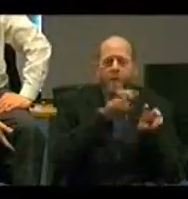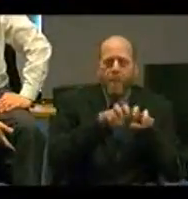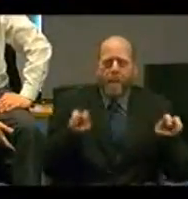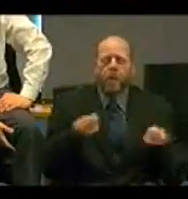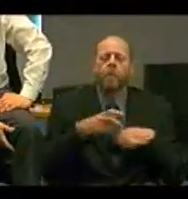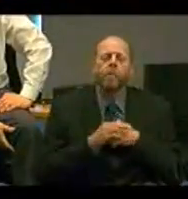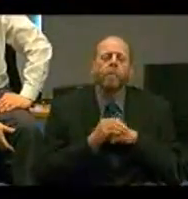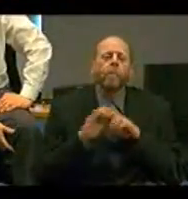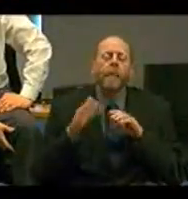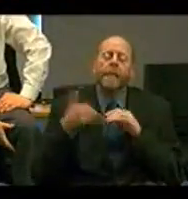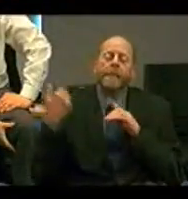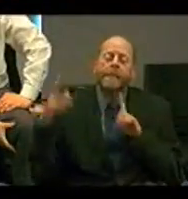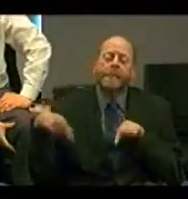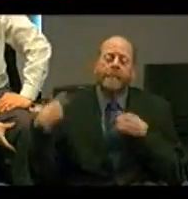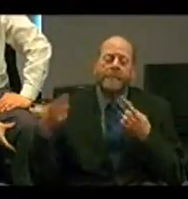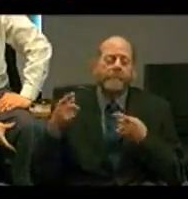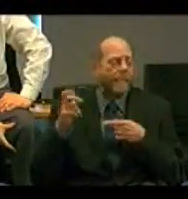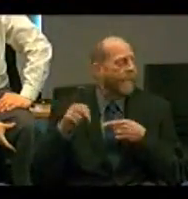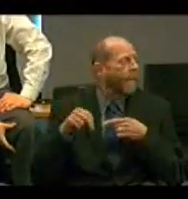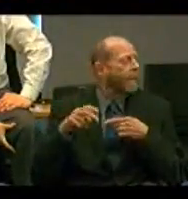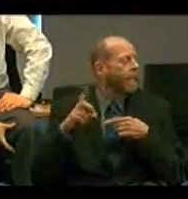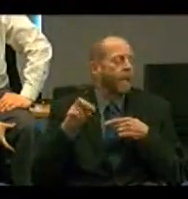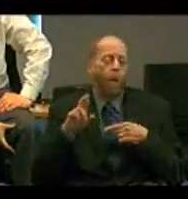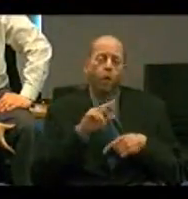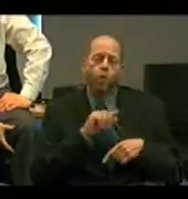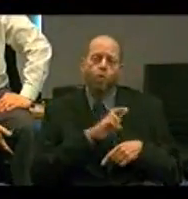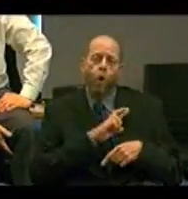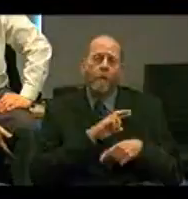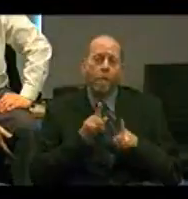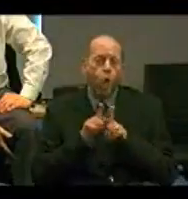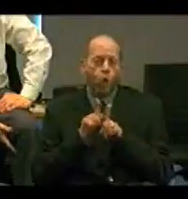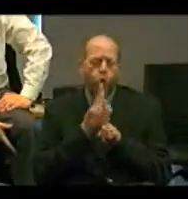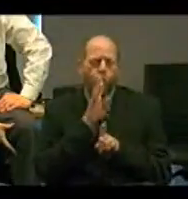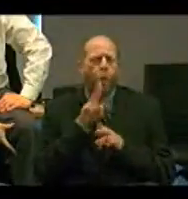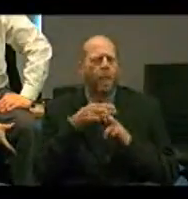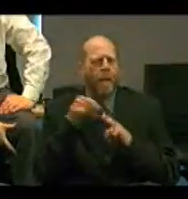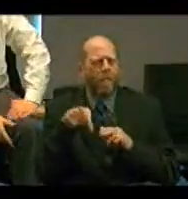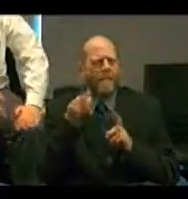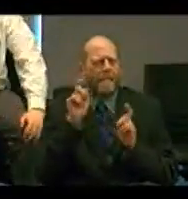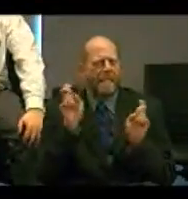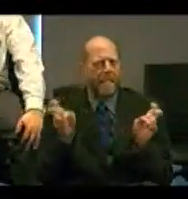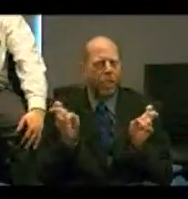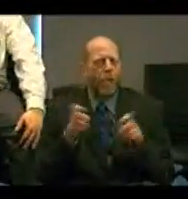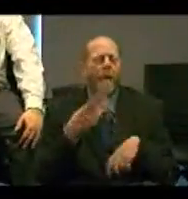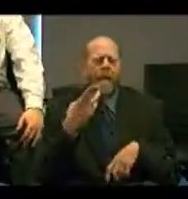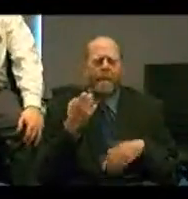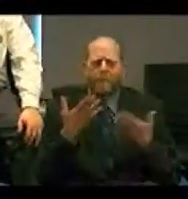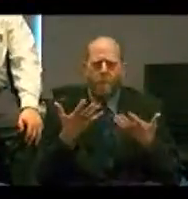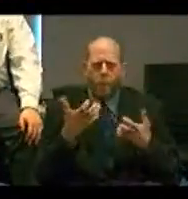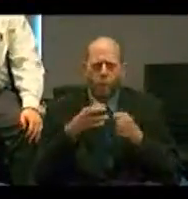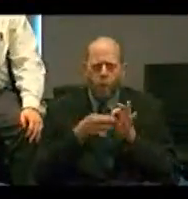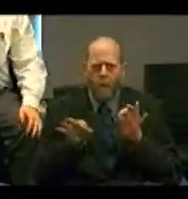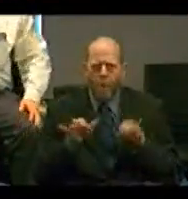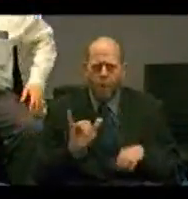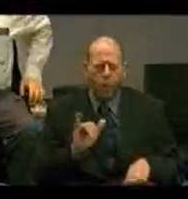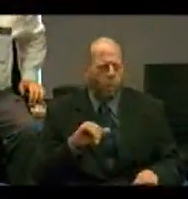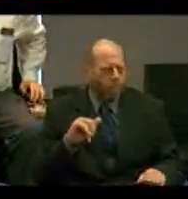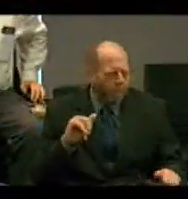Since then, Dr. Morgan has also spoken on this issue. and he may want to comment